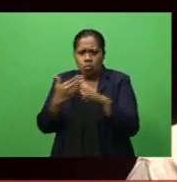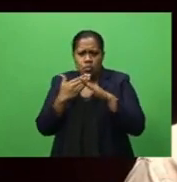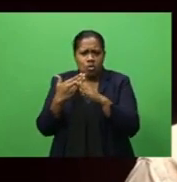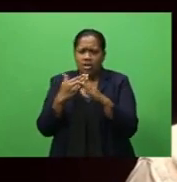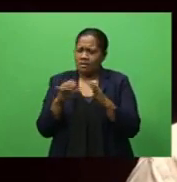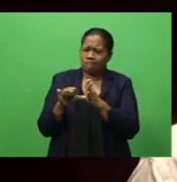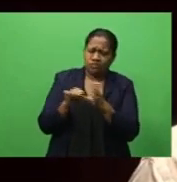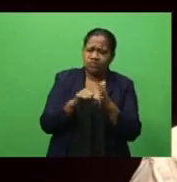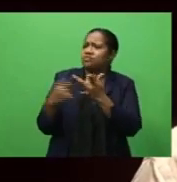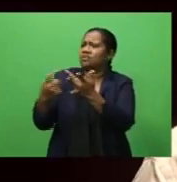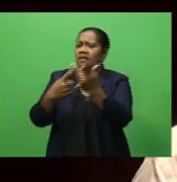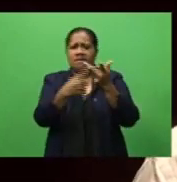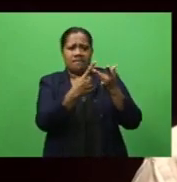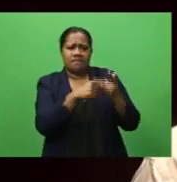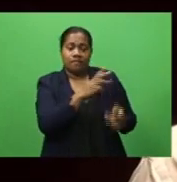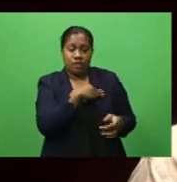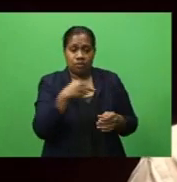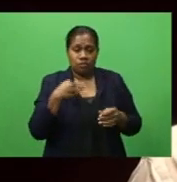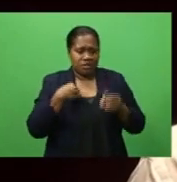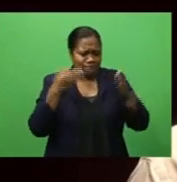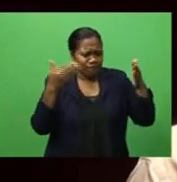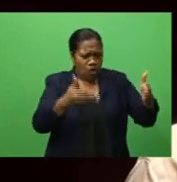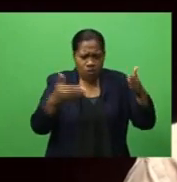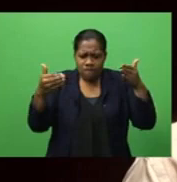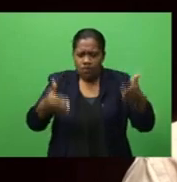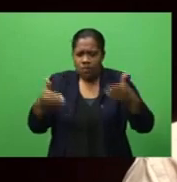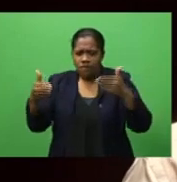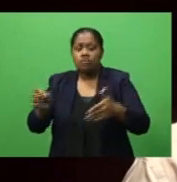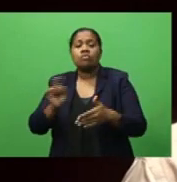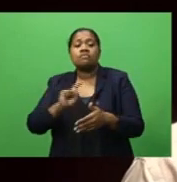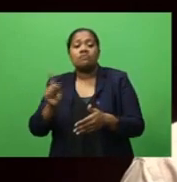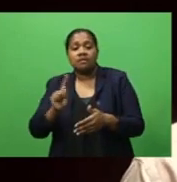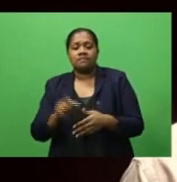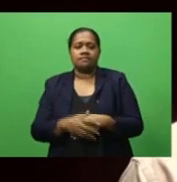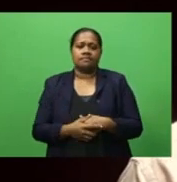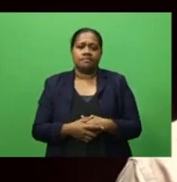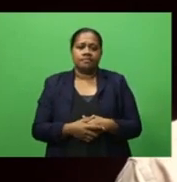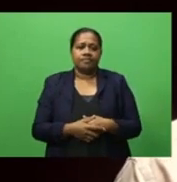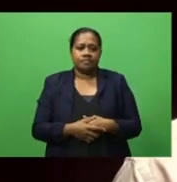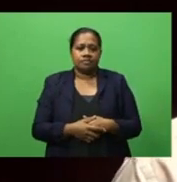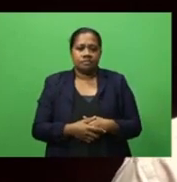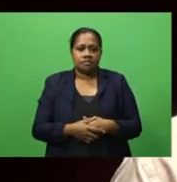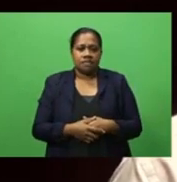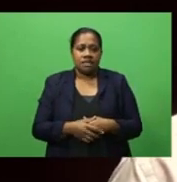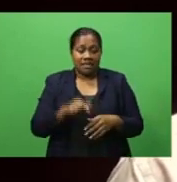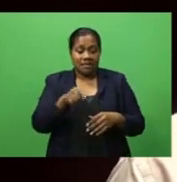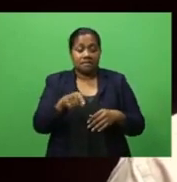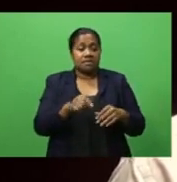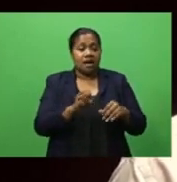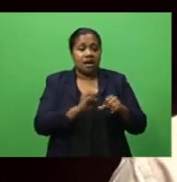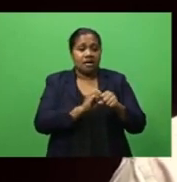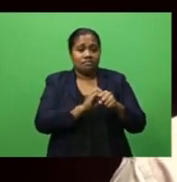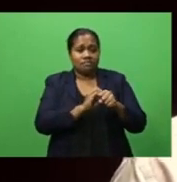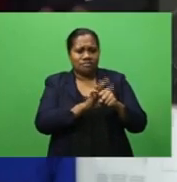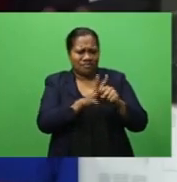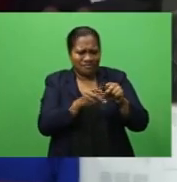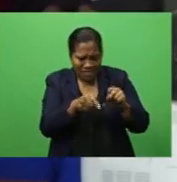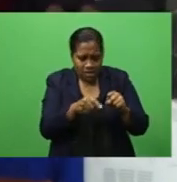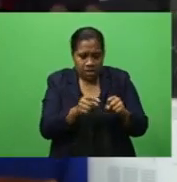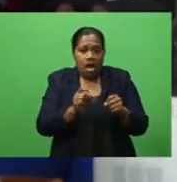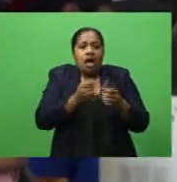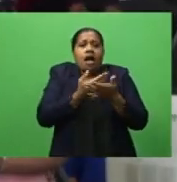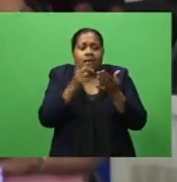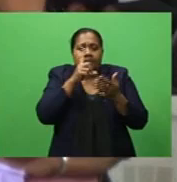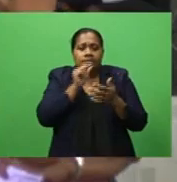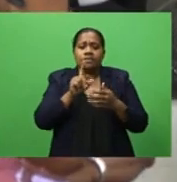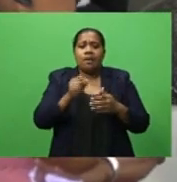ministries to focus on the post-pandemic era, how we can do more.